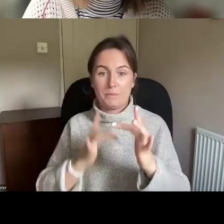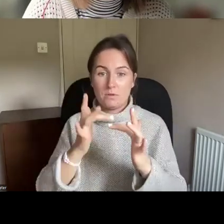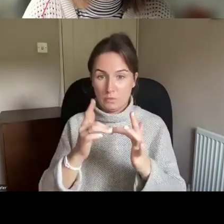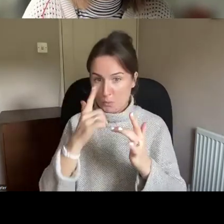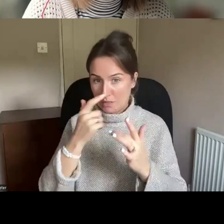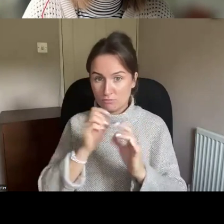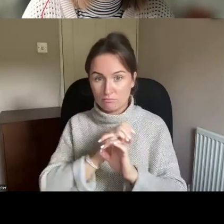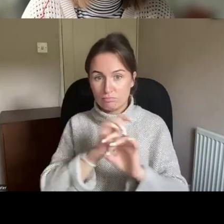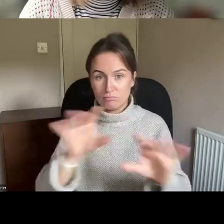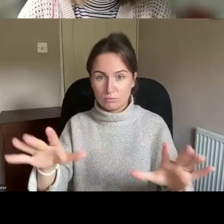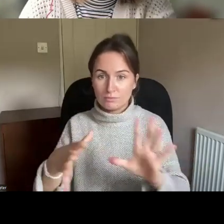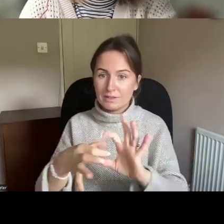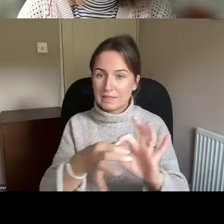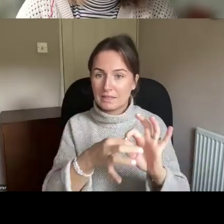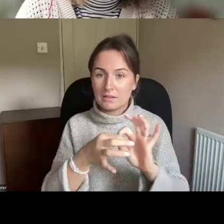links.